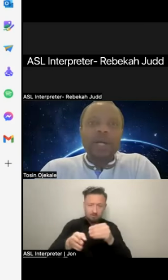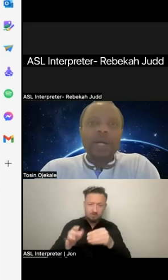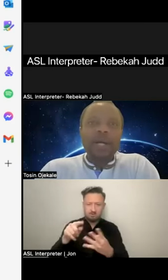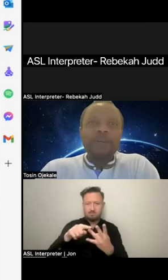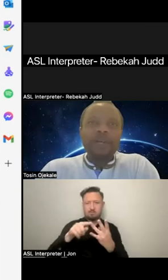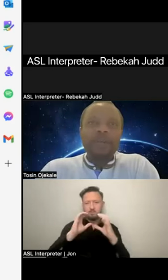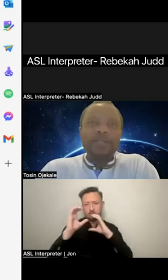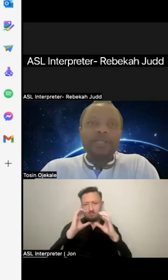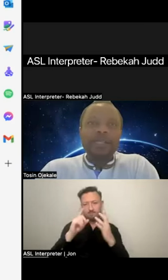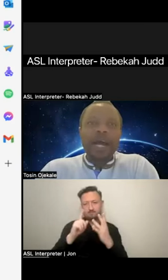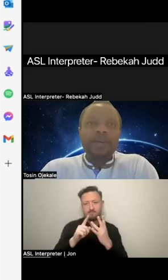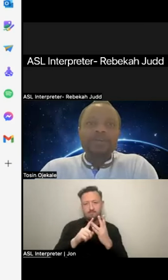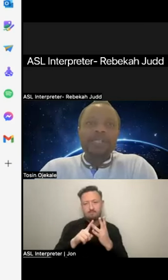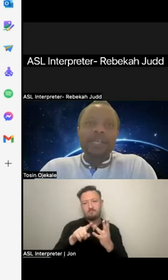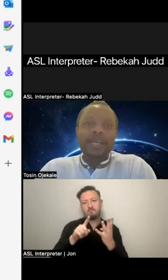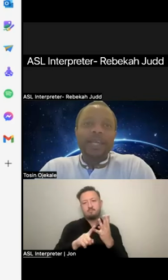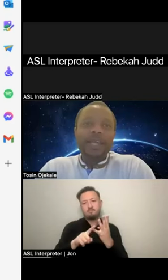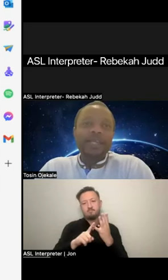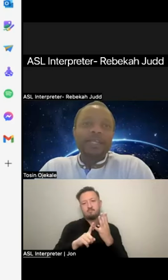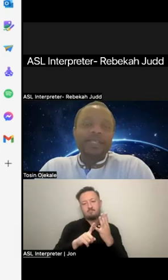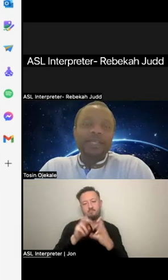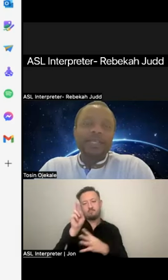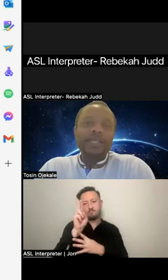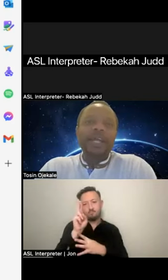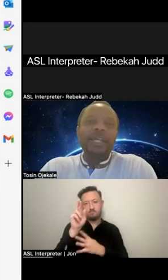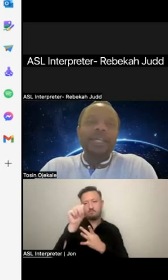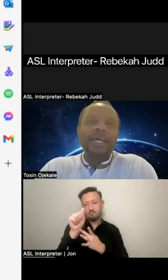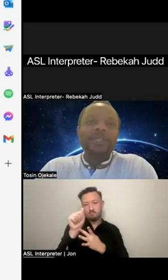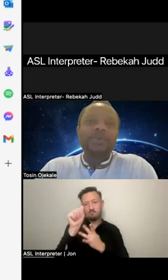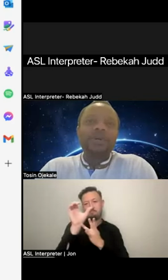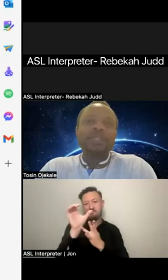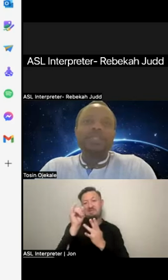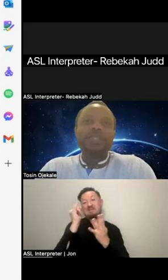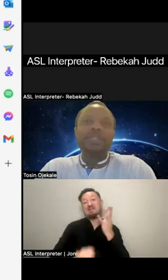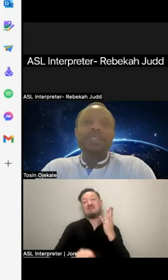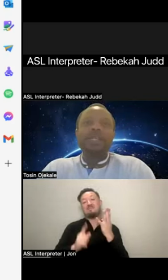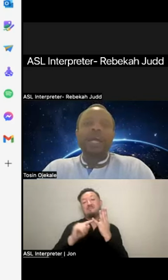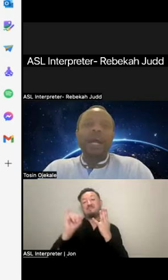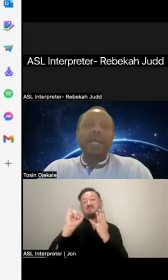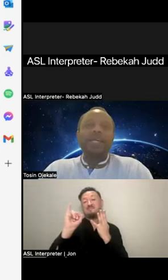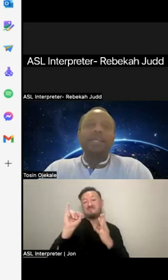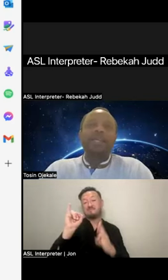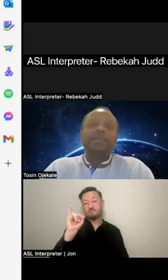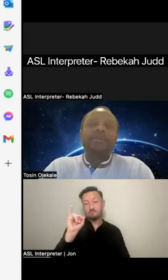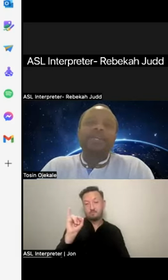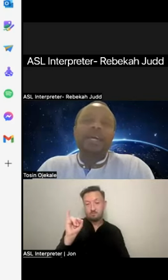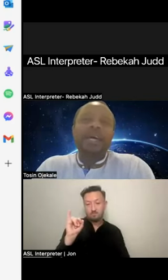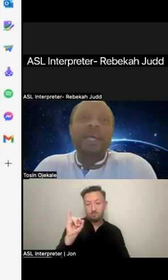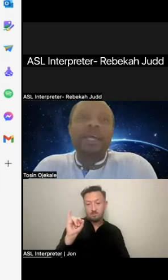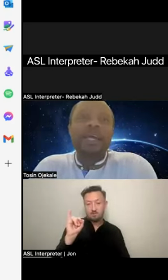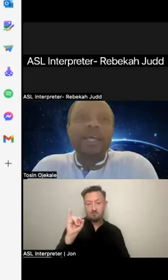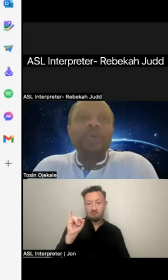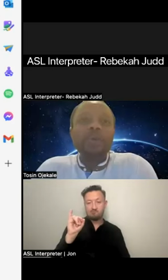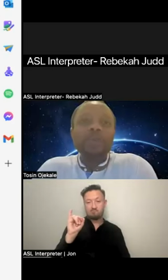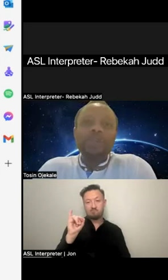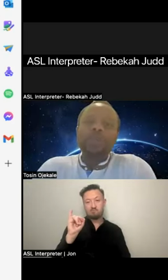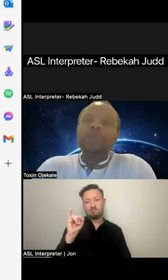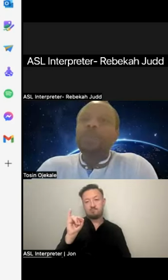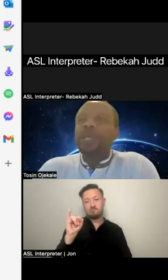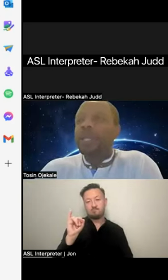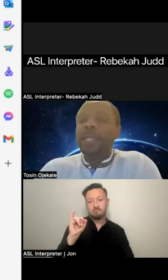So I've talked about the R, the A, the C, and then the last one is the I in the RACI.